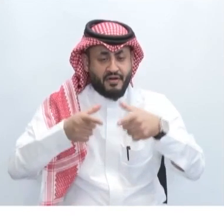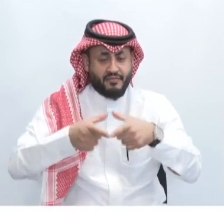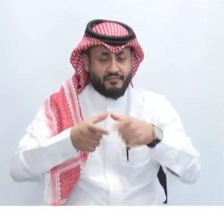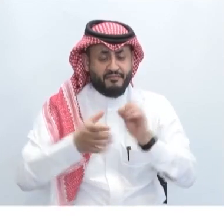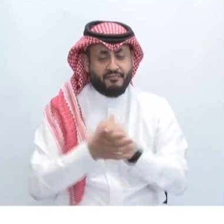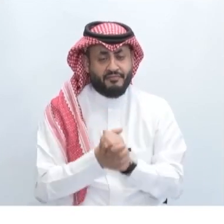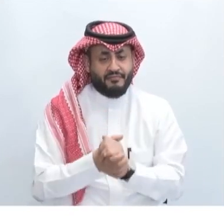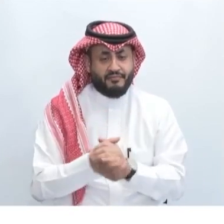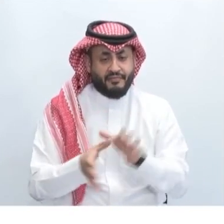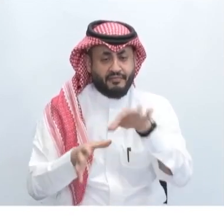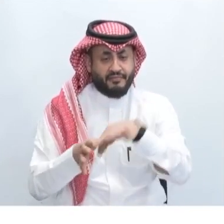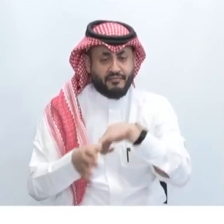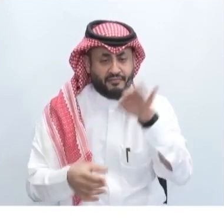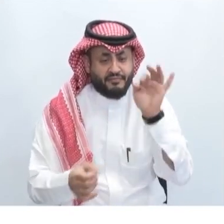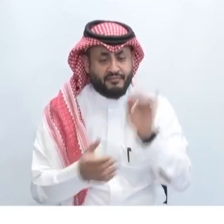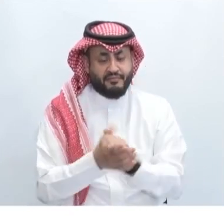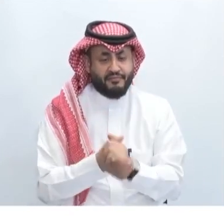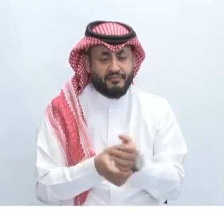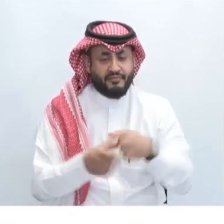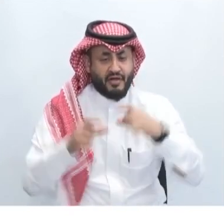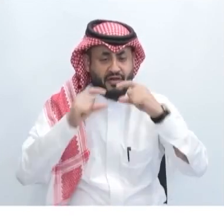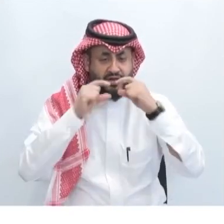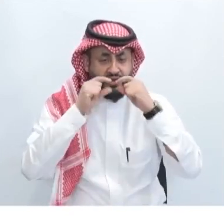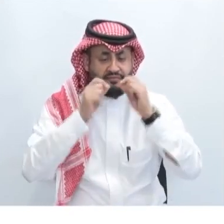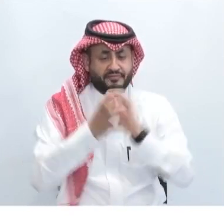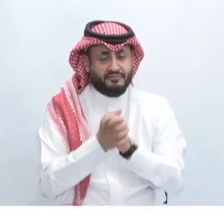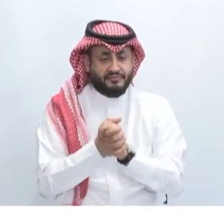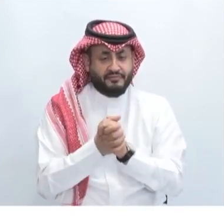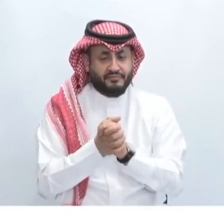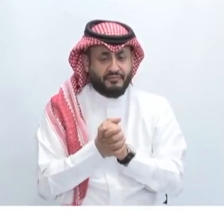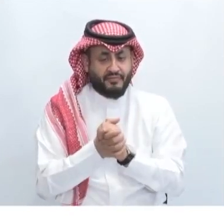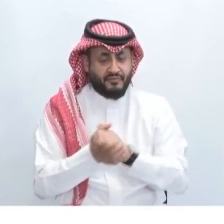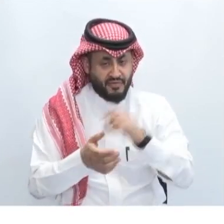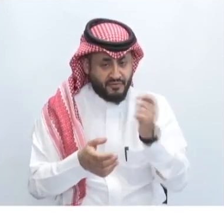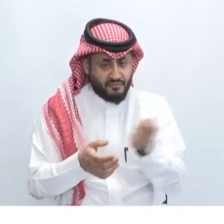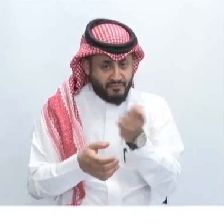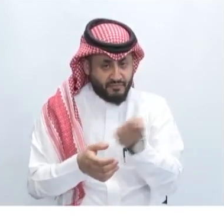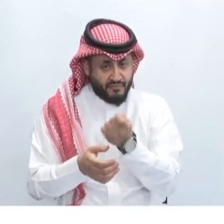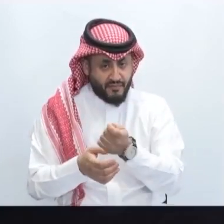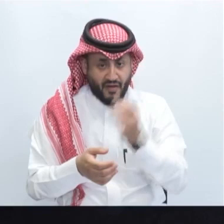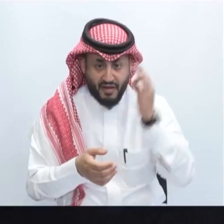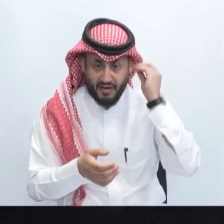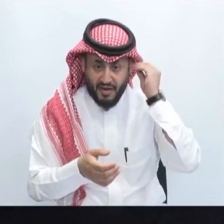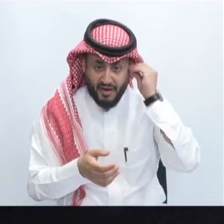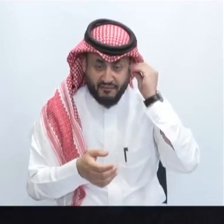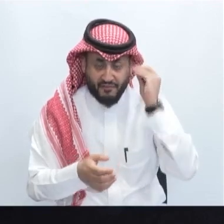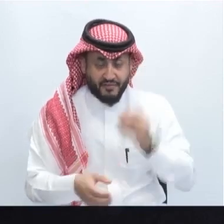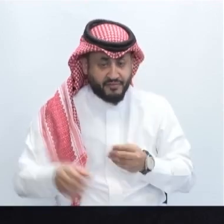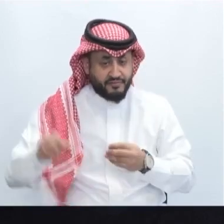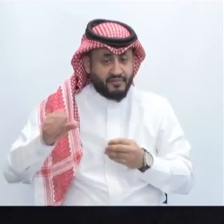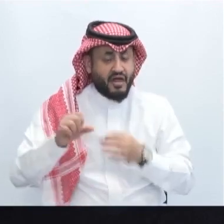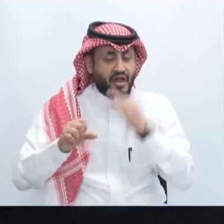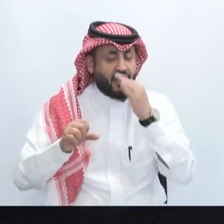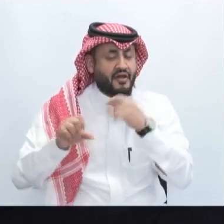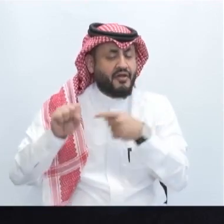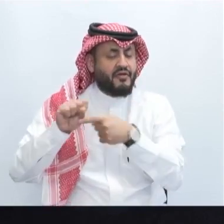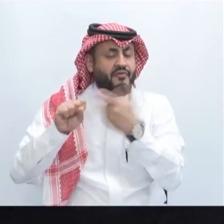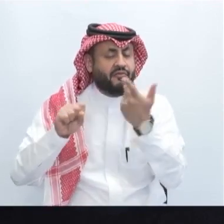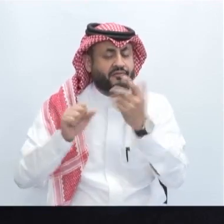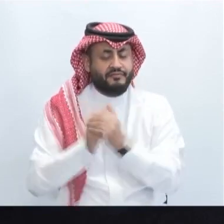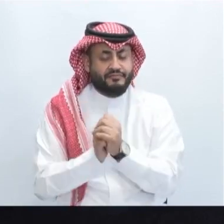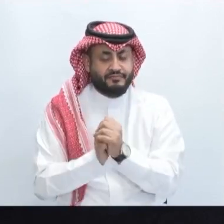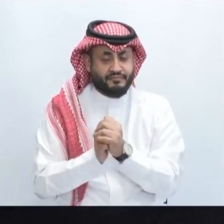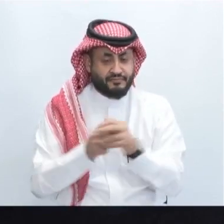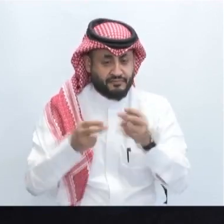cookies, chips, and sandwiches. And we said that we do have three